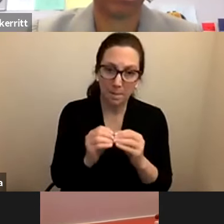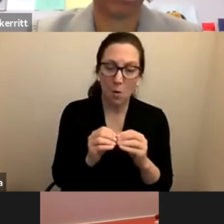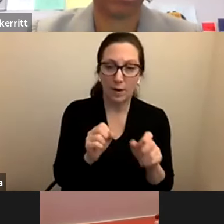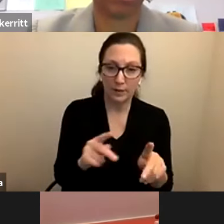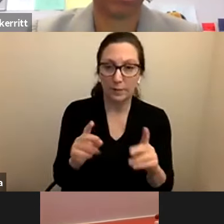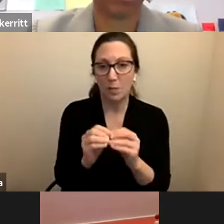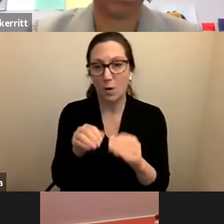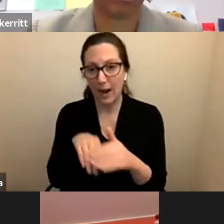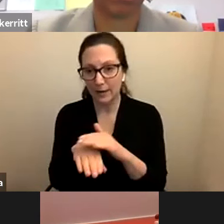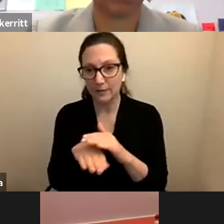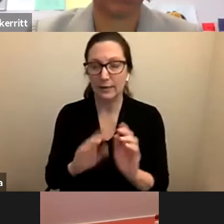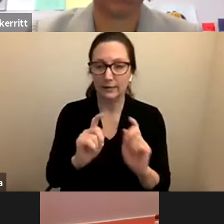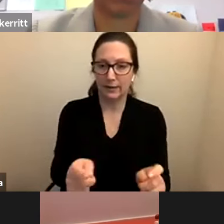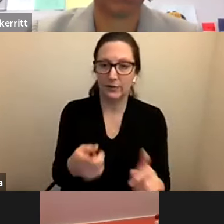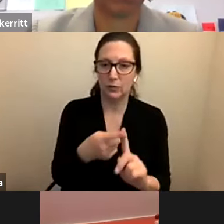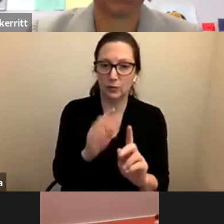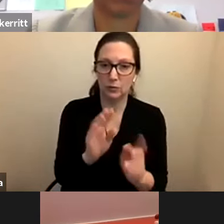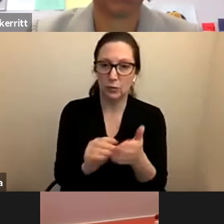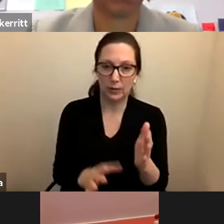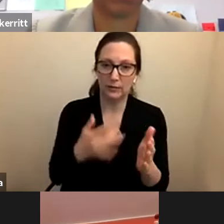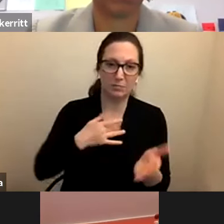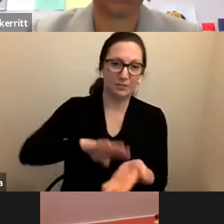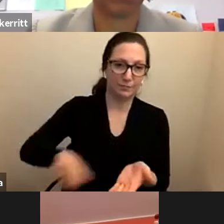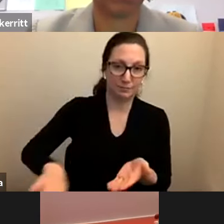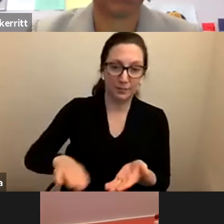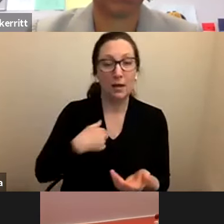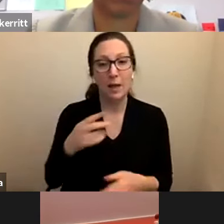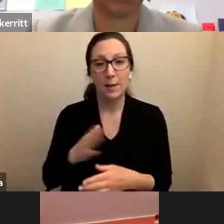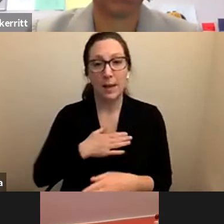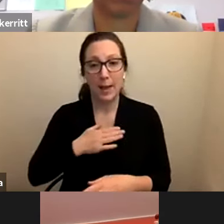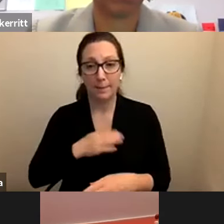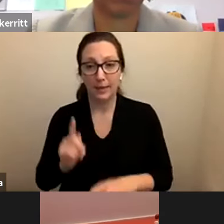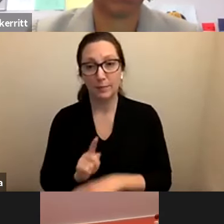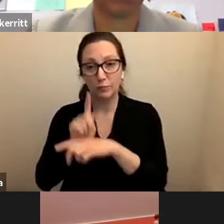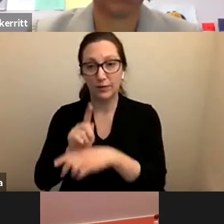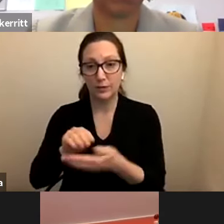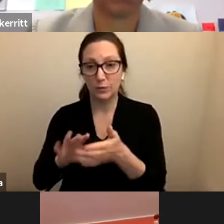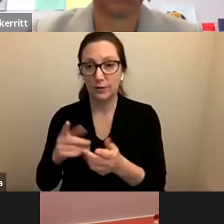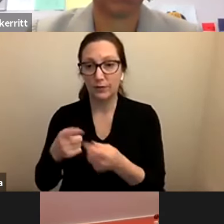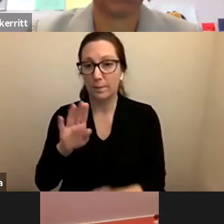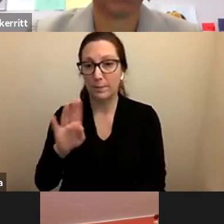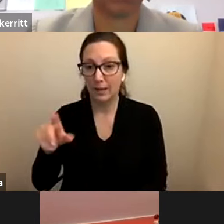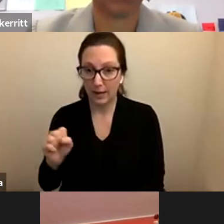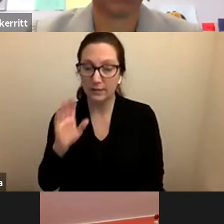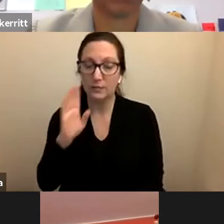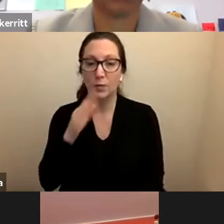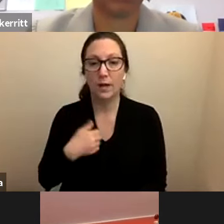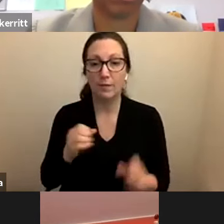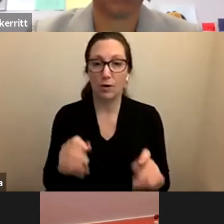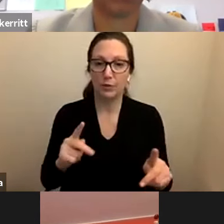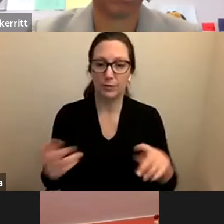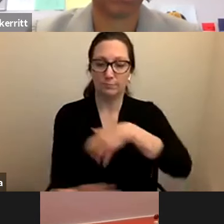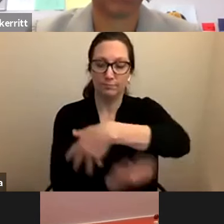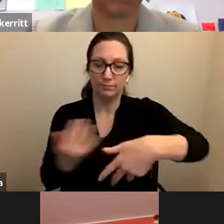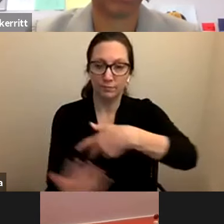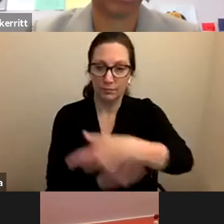these public resources. I'm glad that privileged students, particularly at Boston Latin School, will have the opportunity to be in community with students from